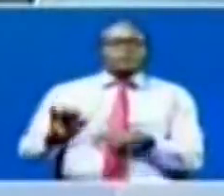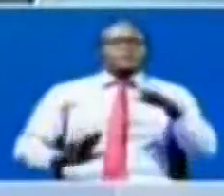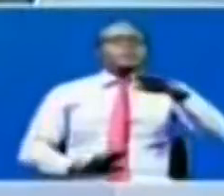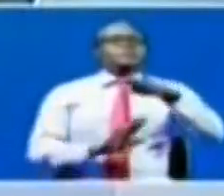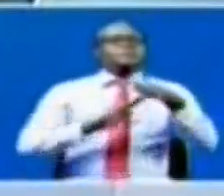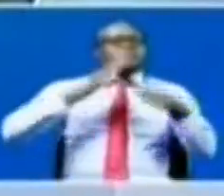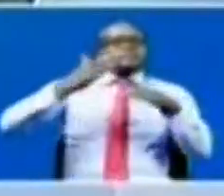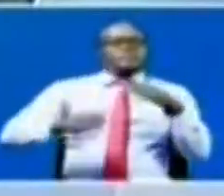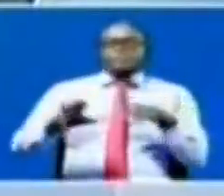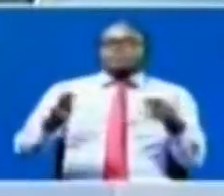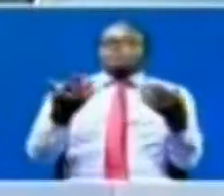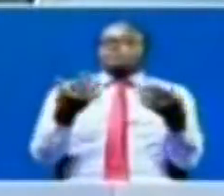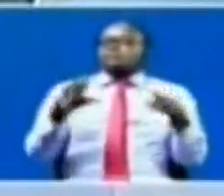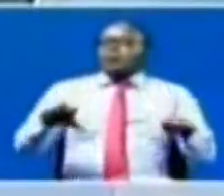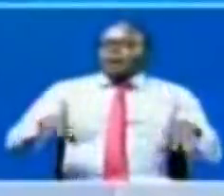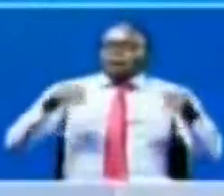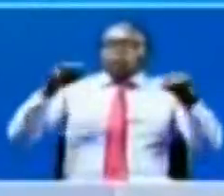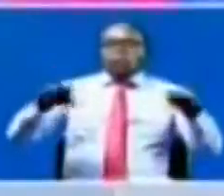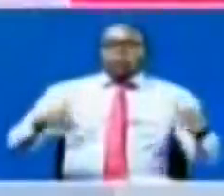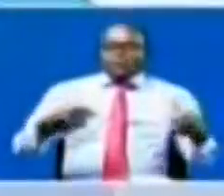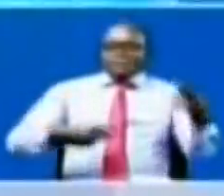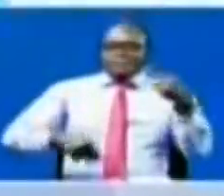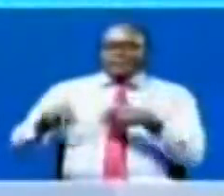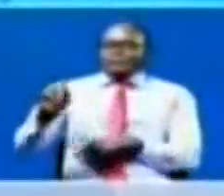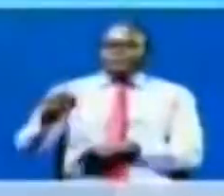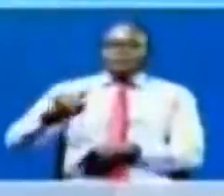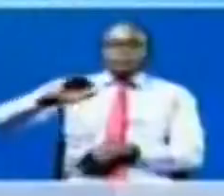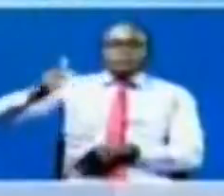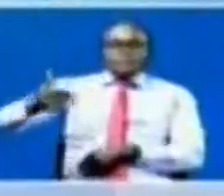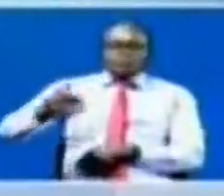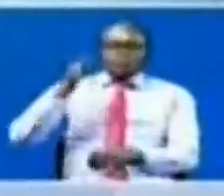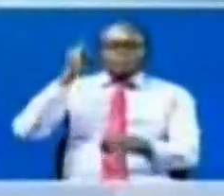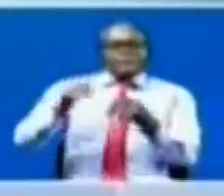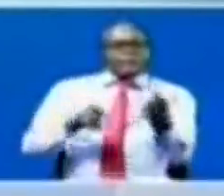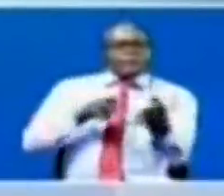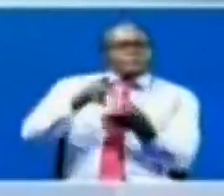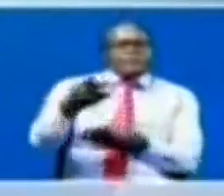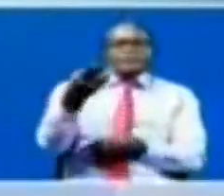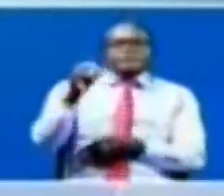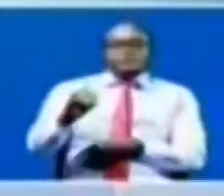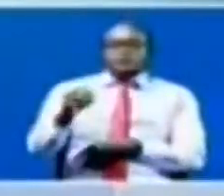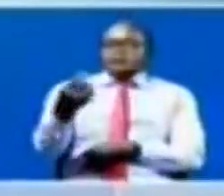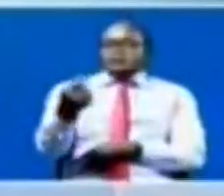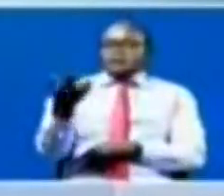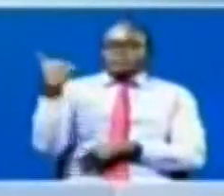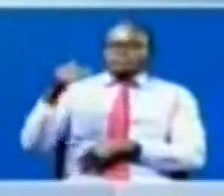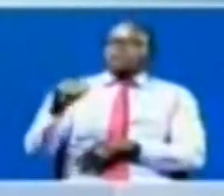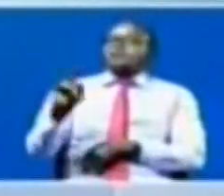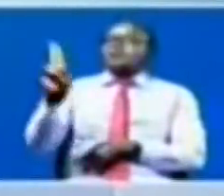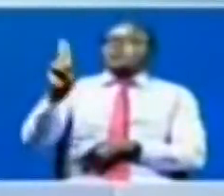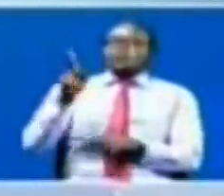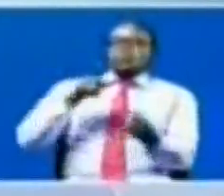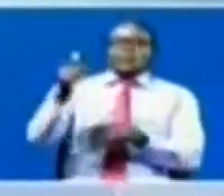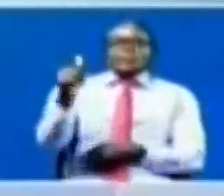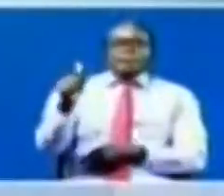A hawker operating within the city of Nairobi has finally received his 40 shillings. He was awed by President Uhuru Kenyatta.